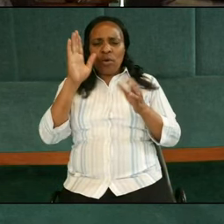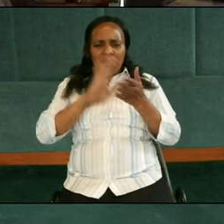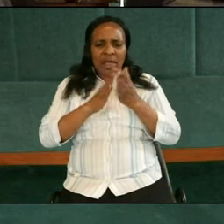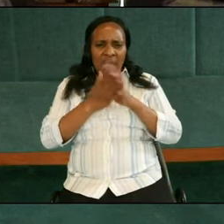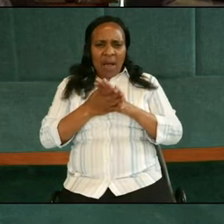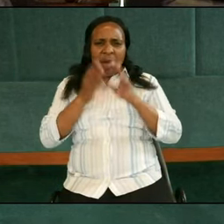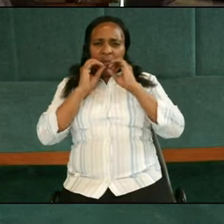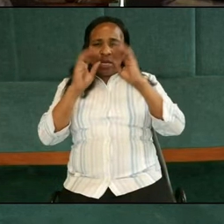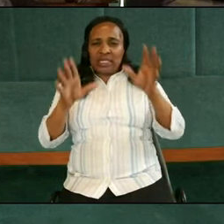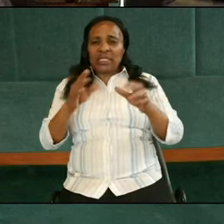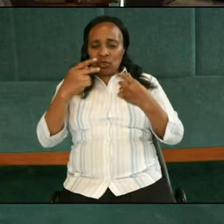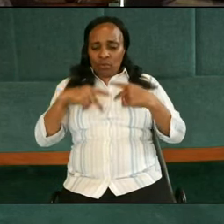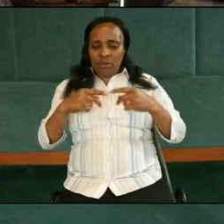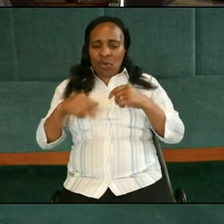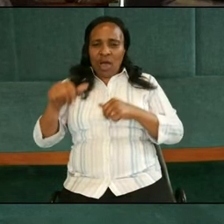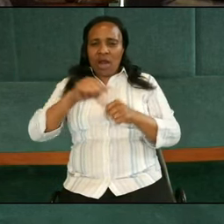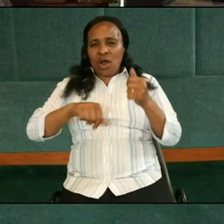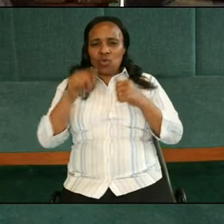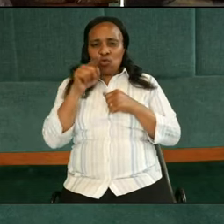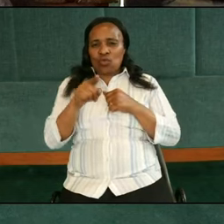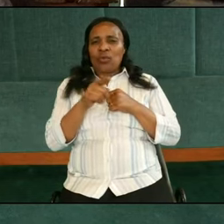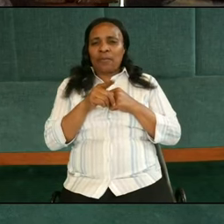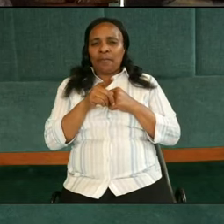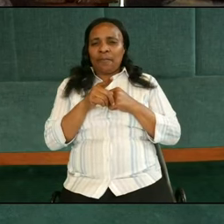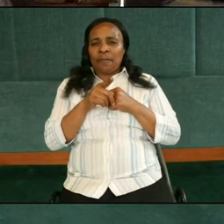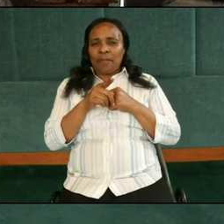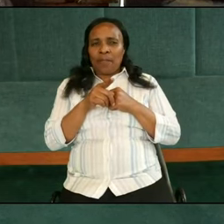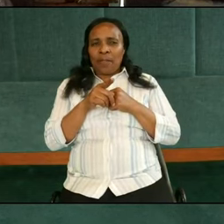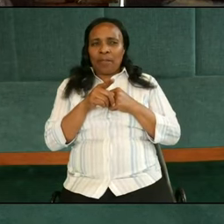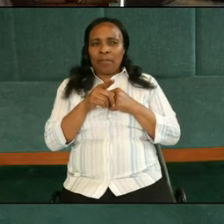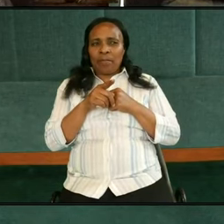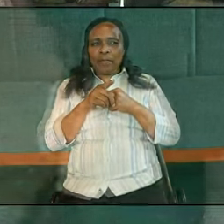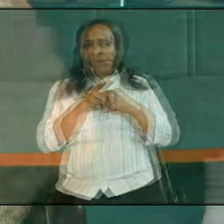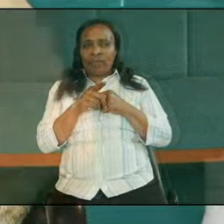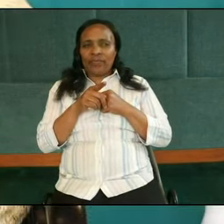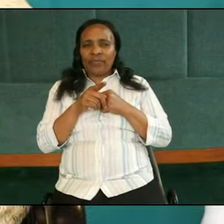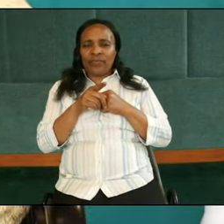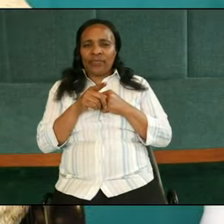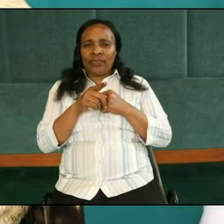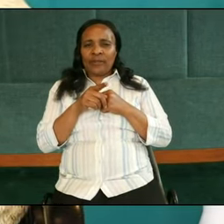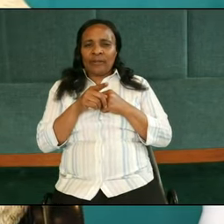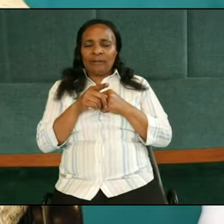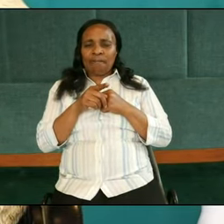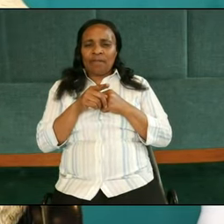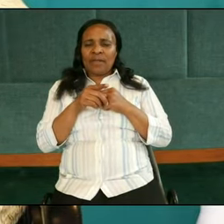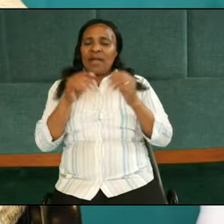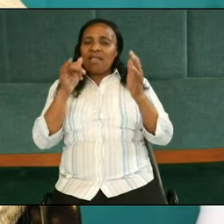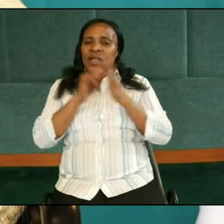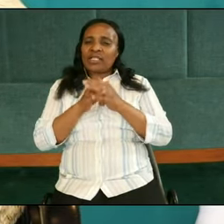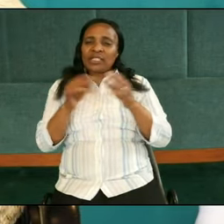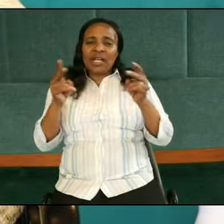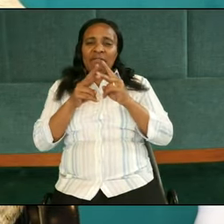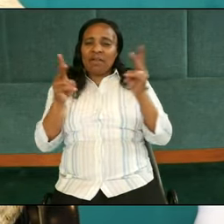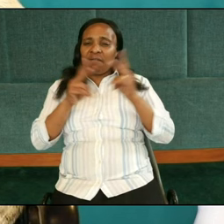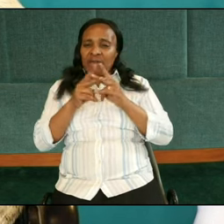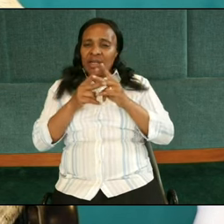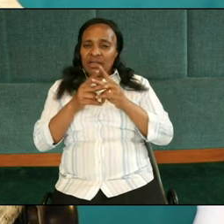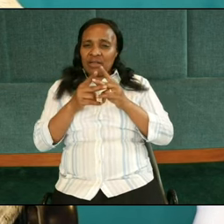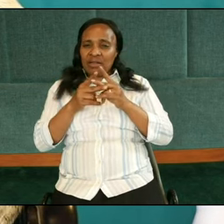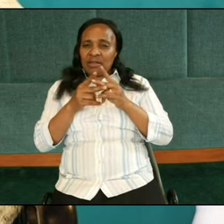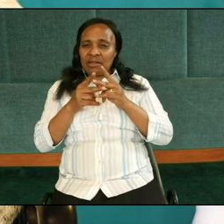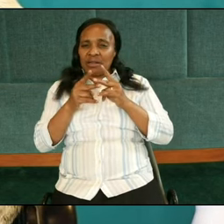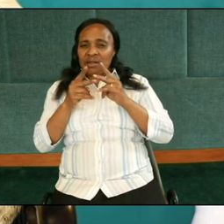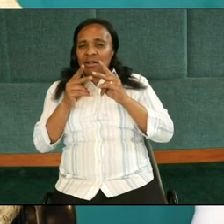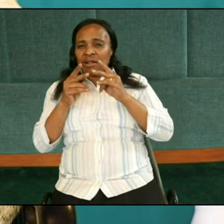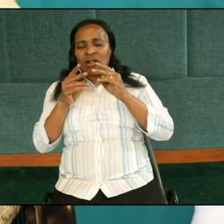you? How can I become a blessing to people around me? Mm-hmm. That is a very tricky question, Teacher